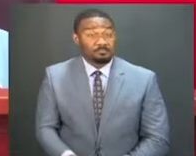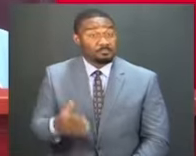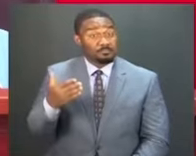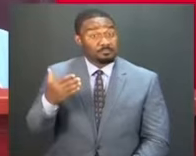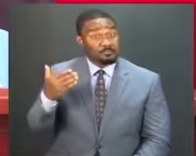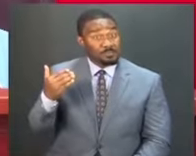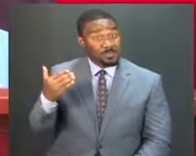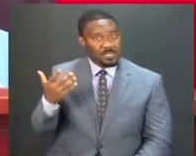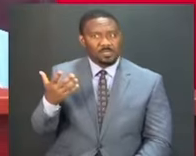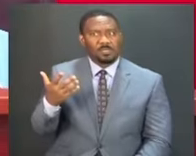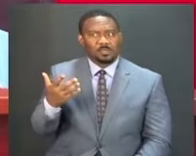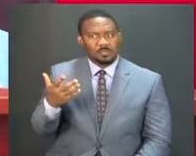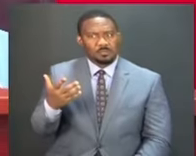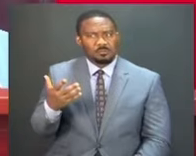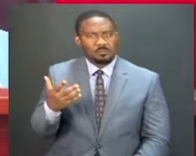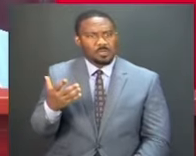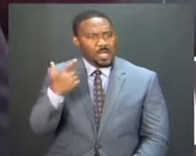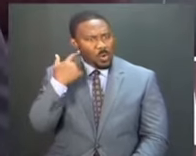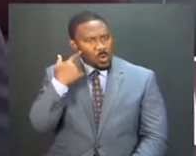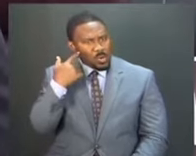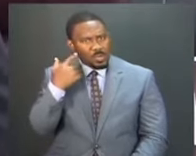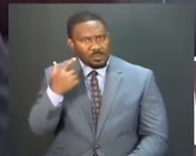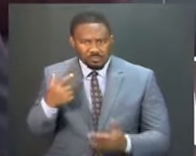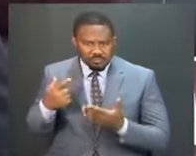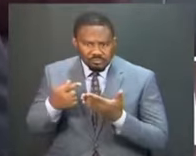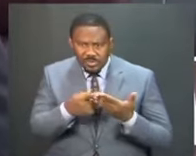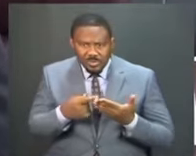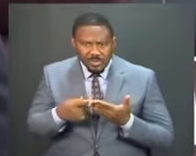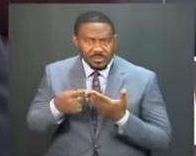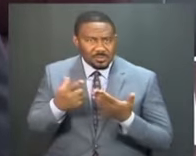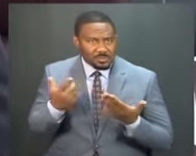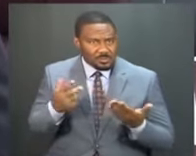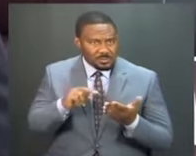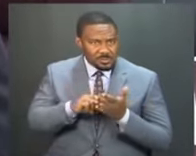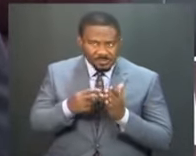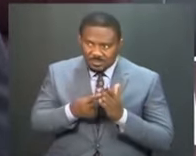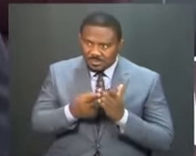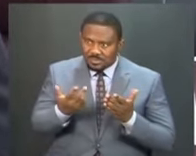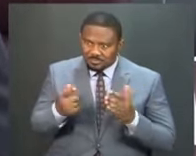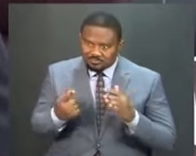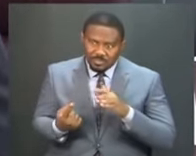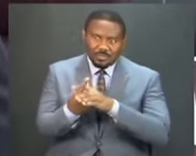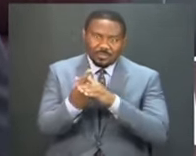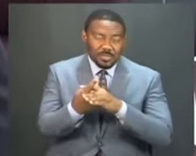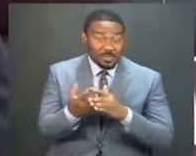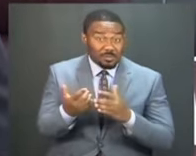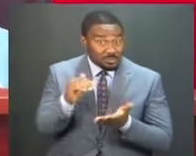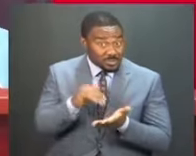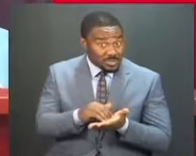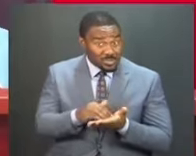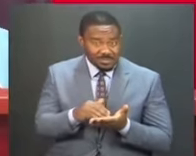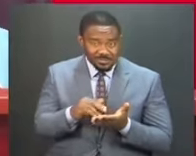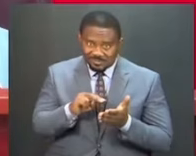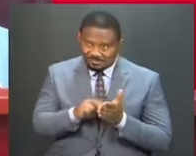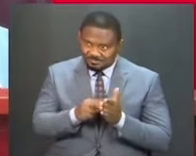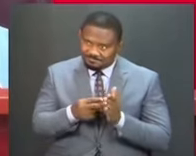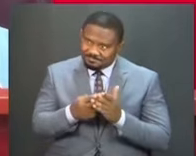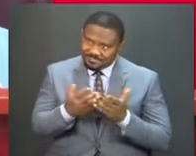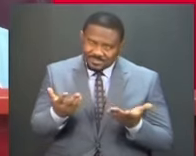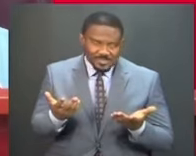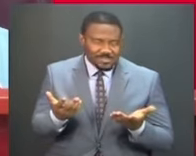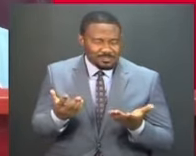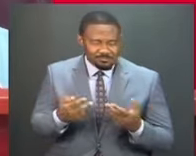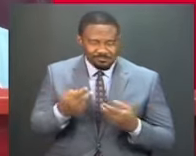This was discussed and is being raised again. It means it's of concern to the House. So please, let's try to resolve